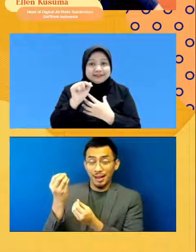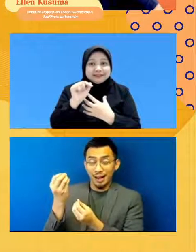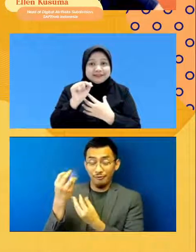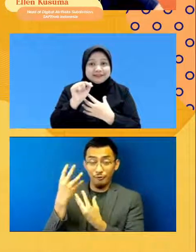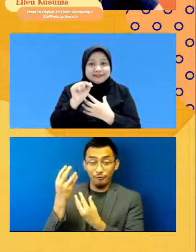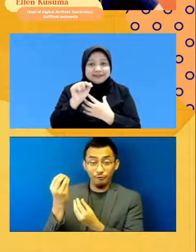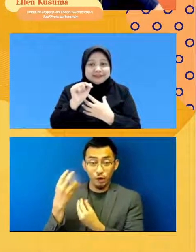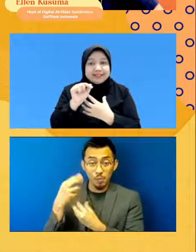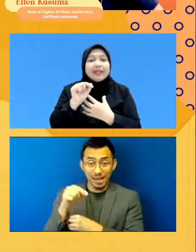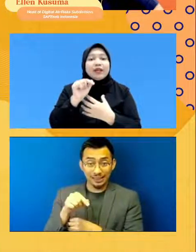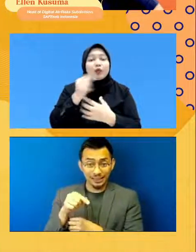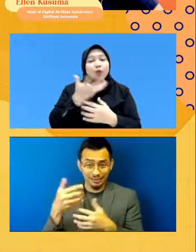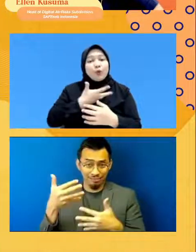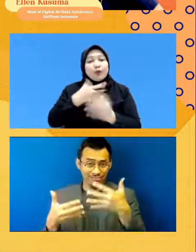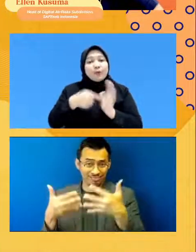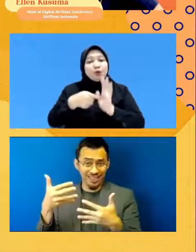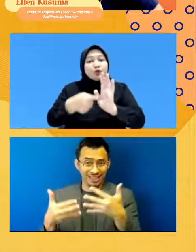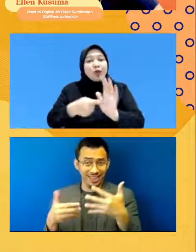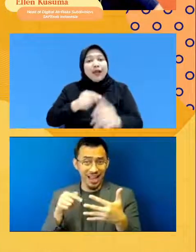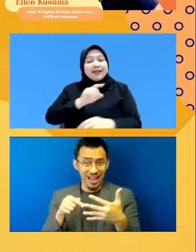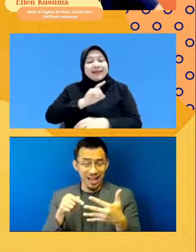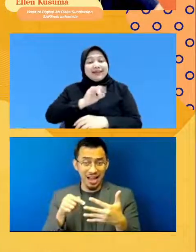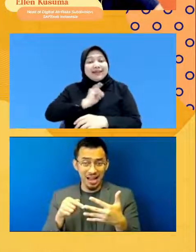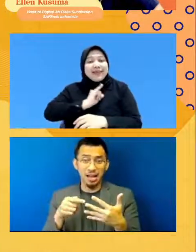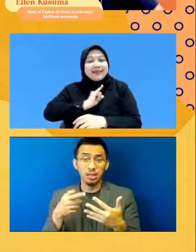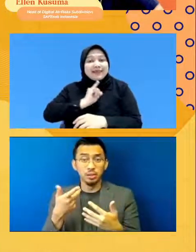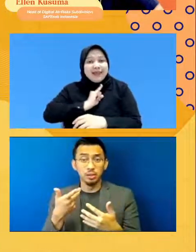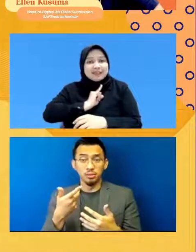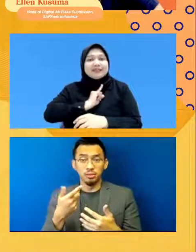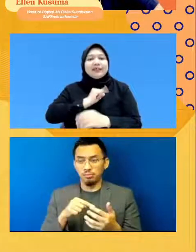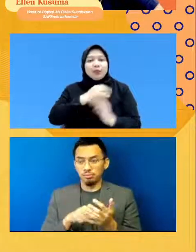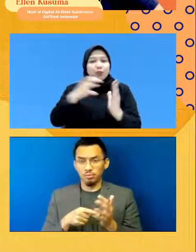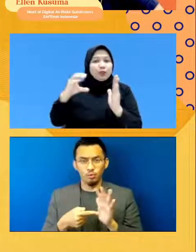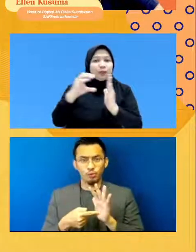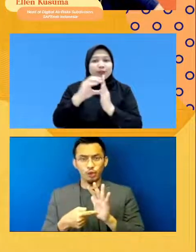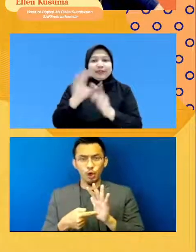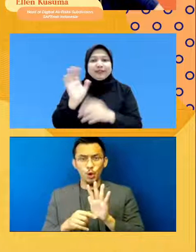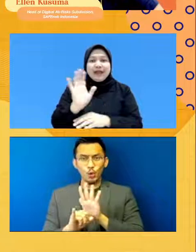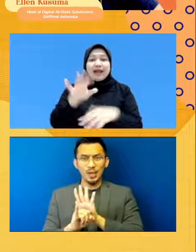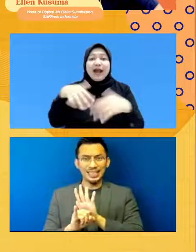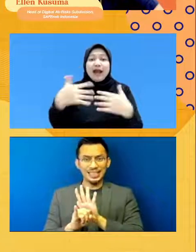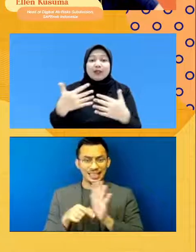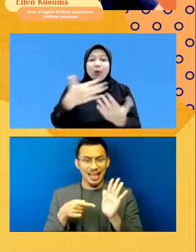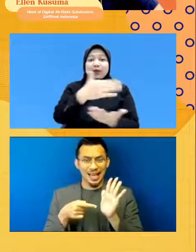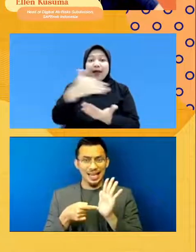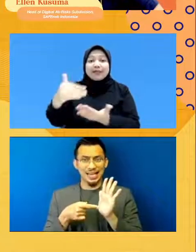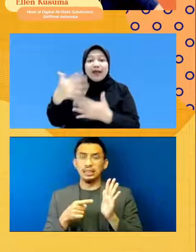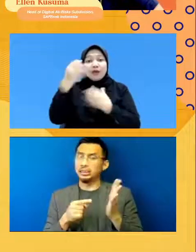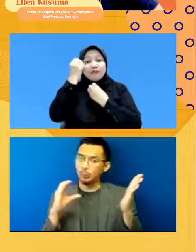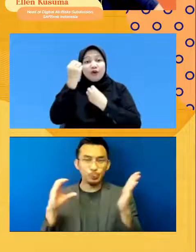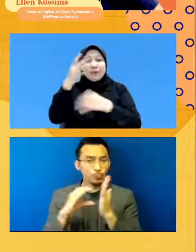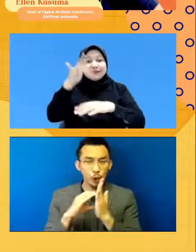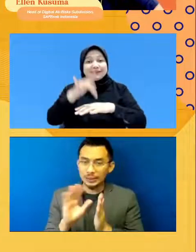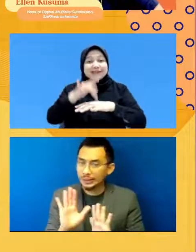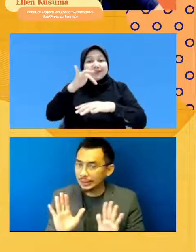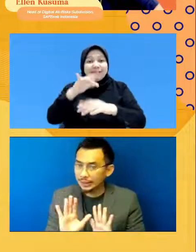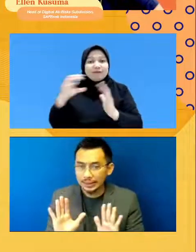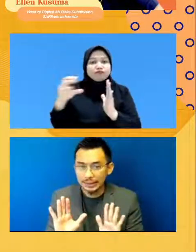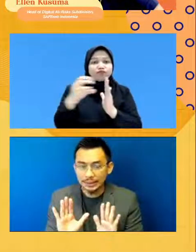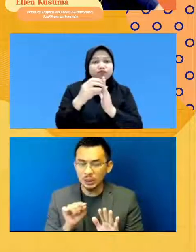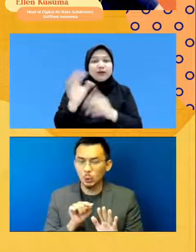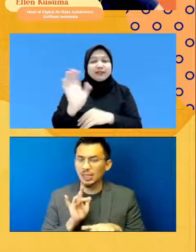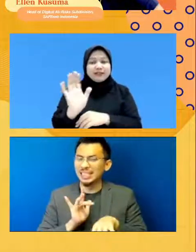identity, and especially something that is sensitive. Some people might say that information